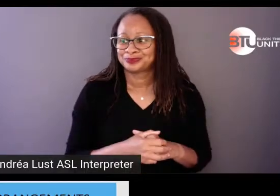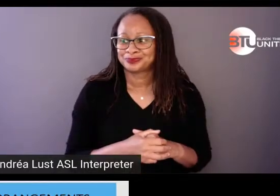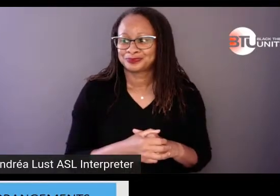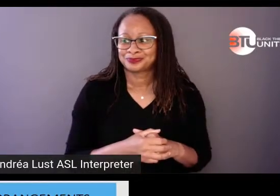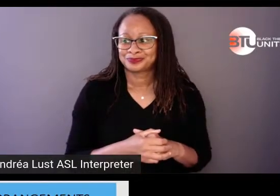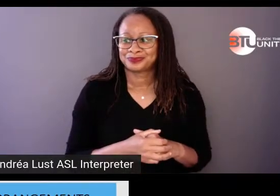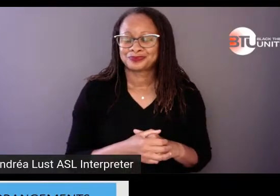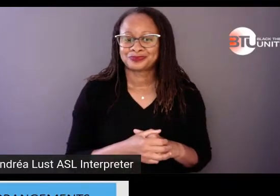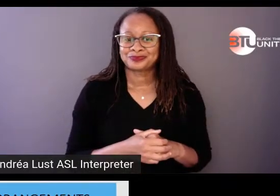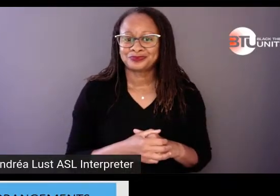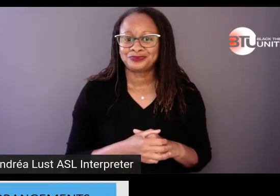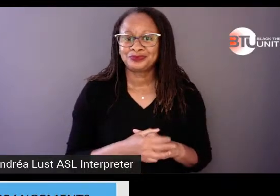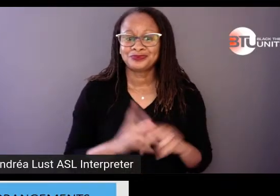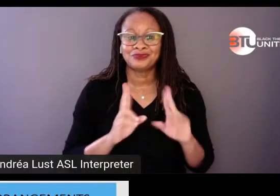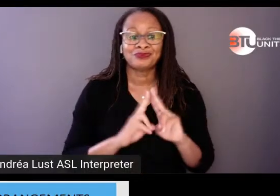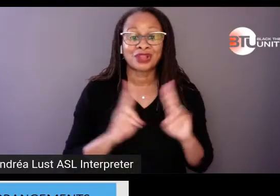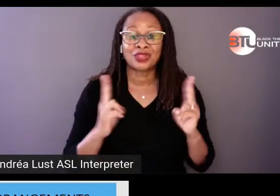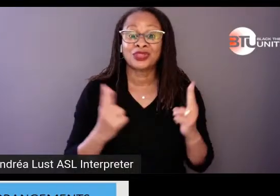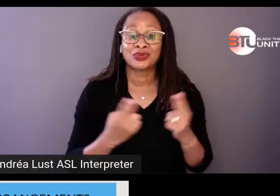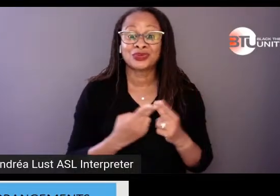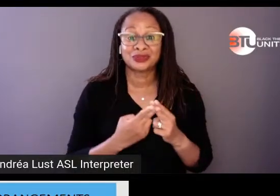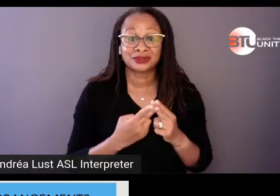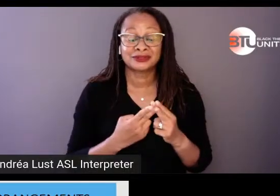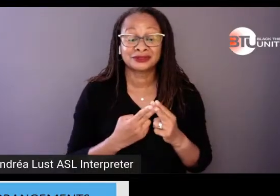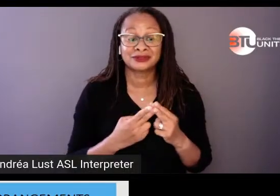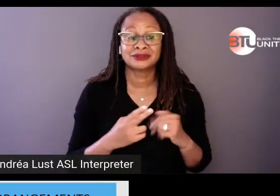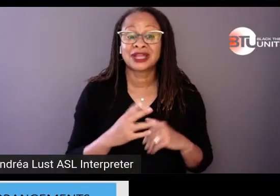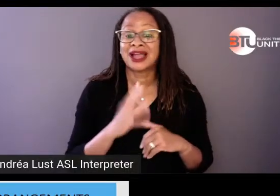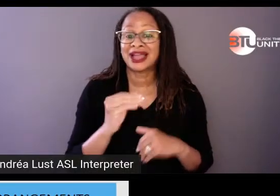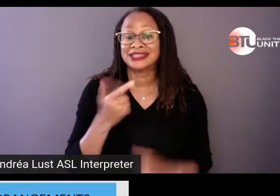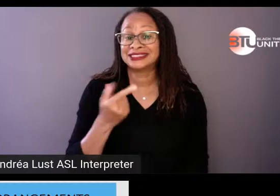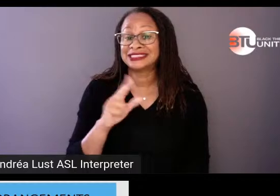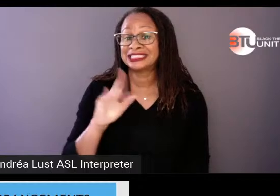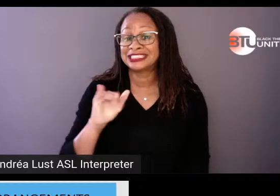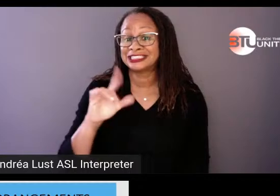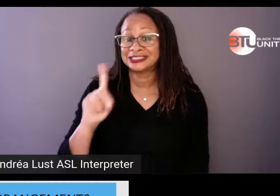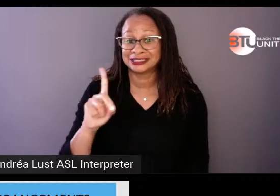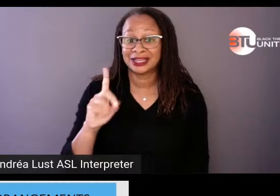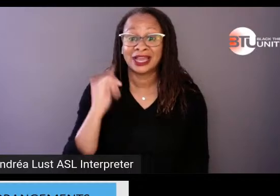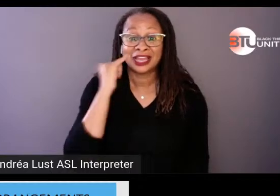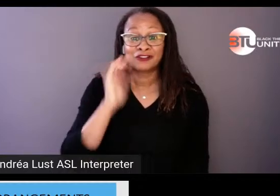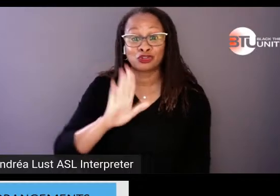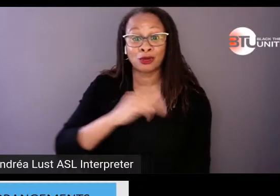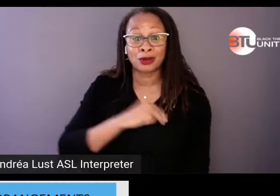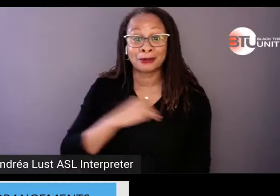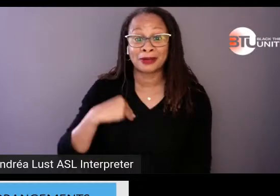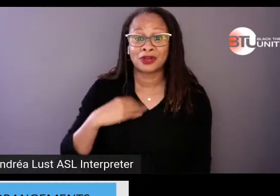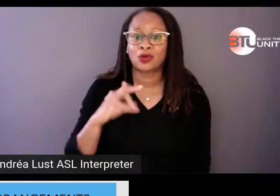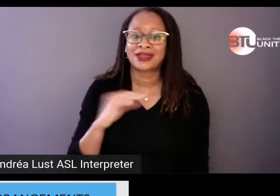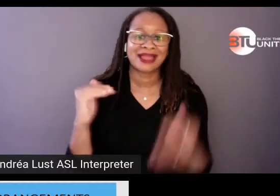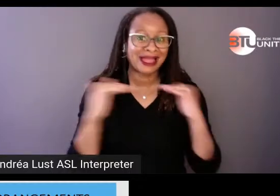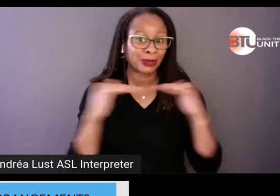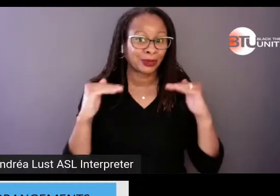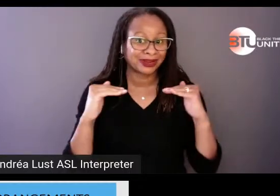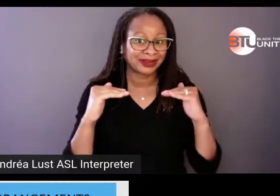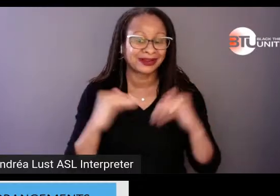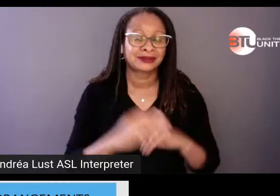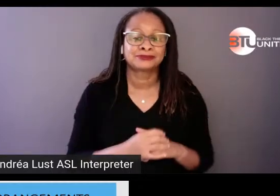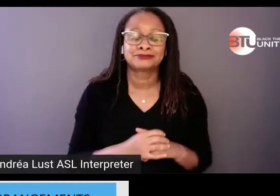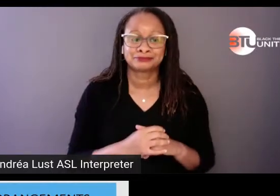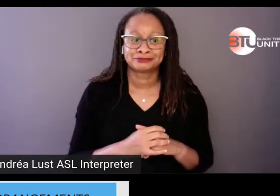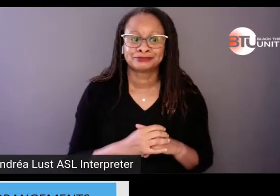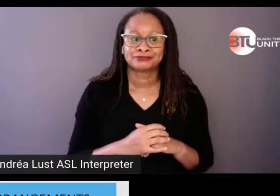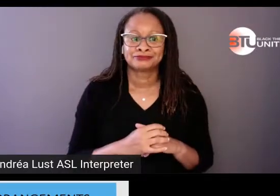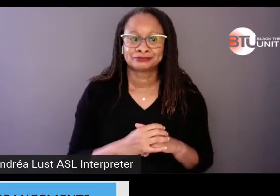I will say the union, unions and guilds, if you are a member, for example, of Equity, of